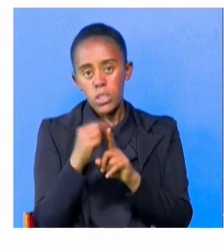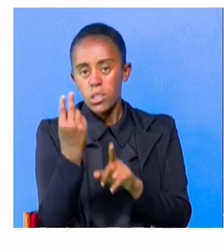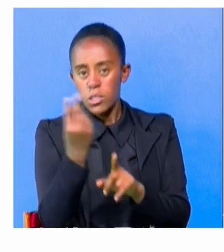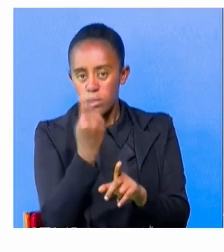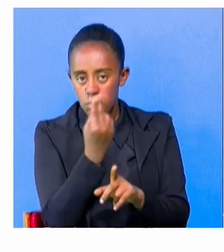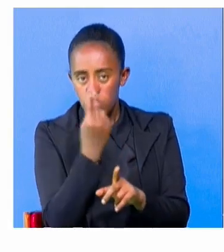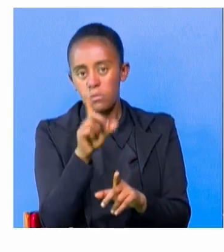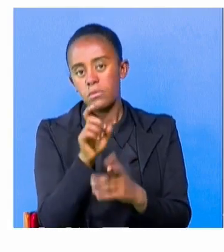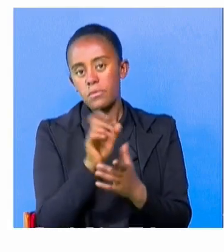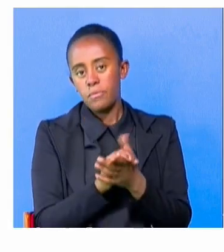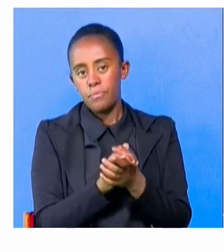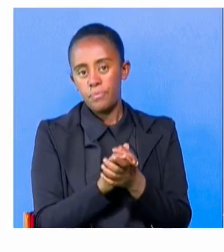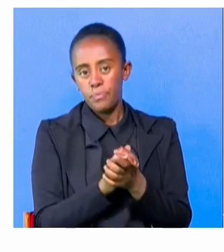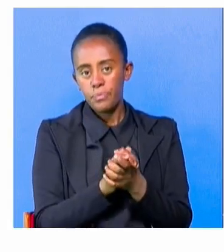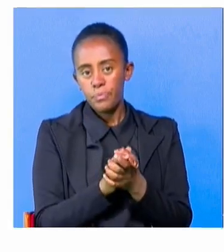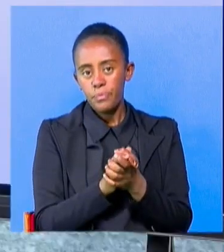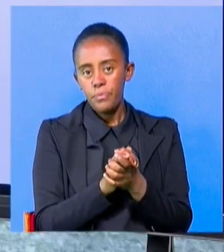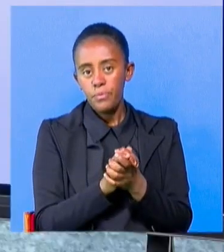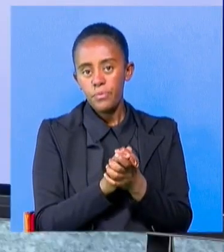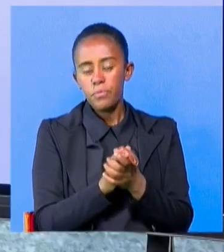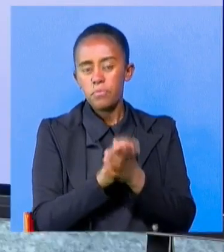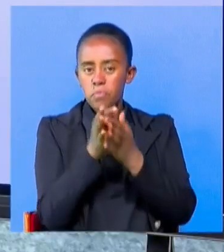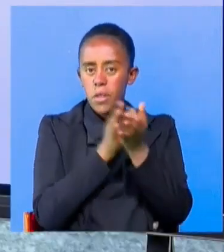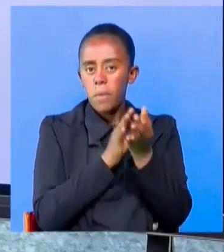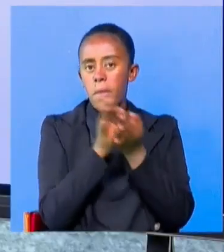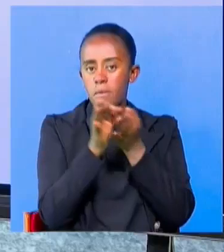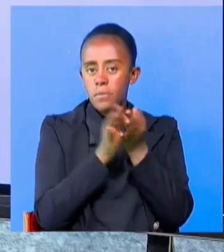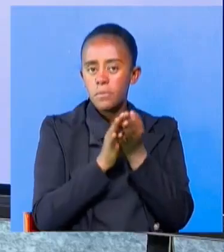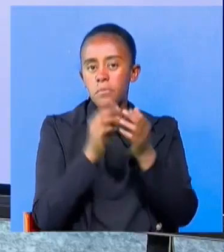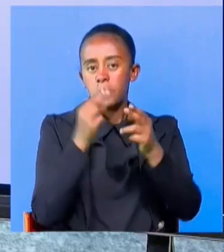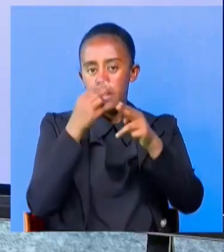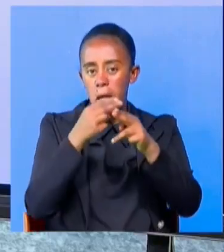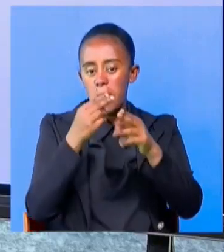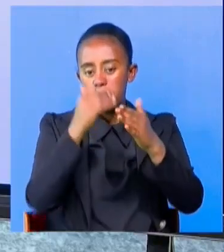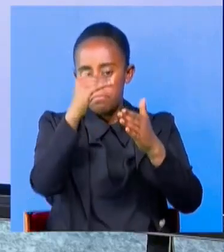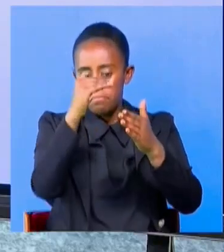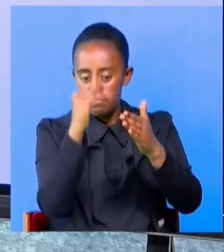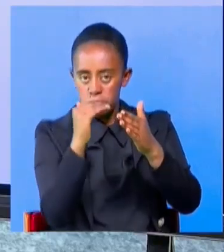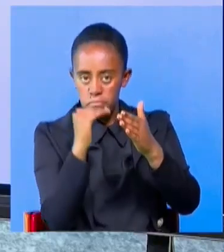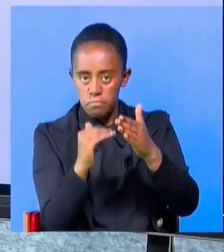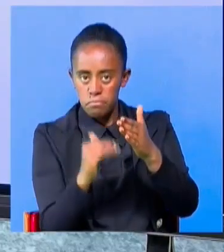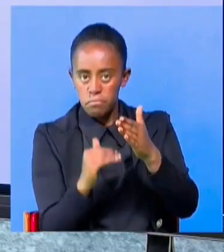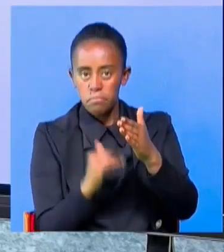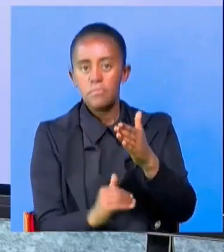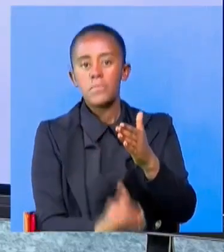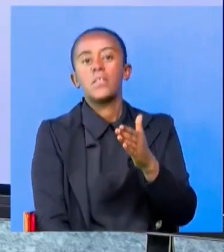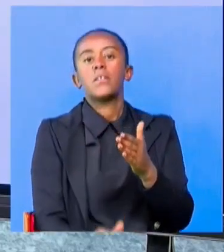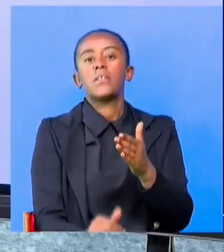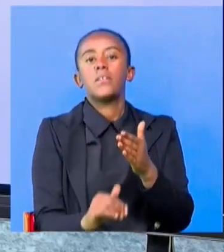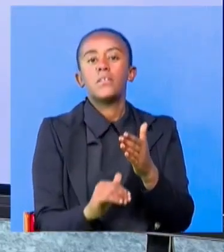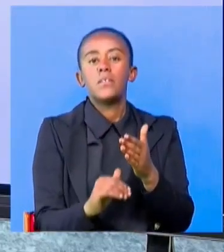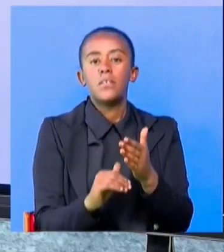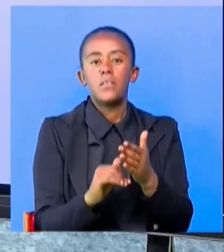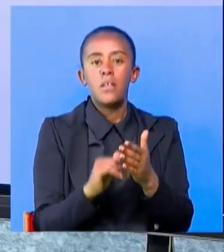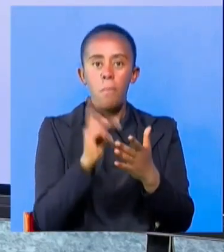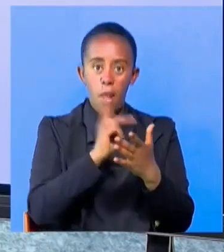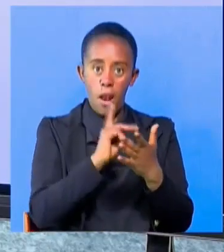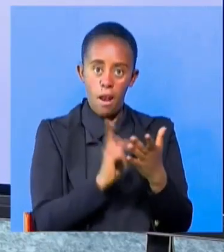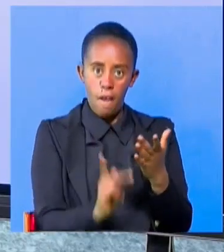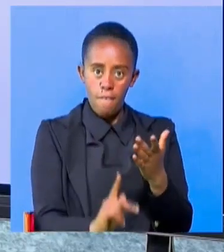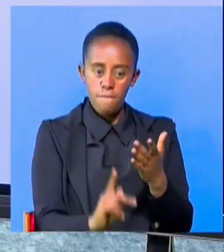So based on the expressions that I give you, try to write about yourself as a paragraph